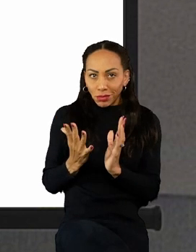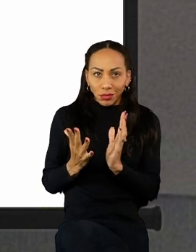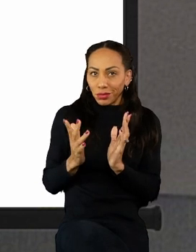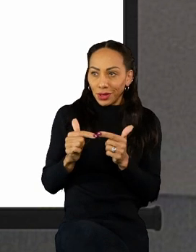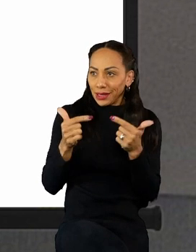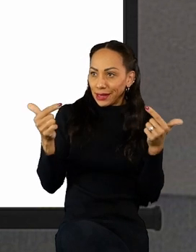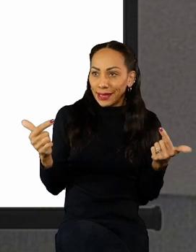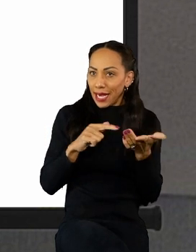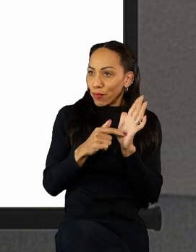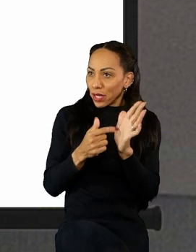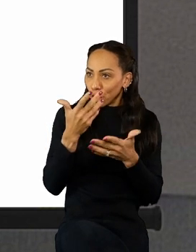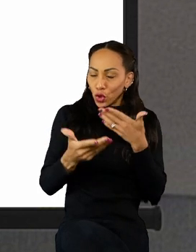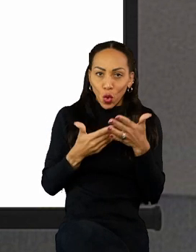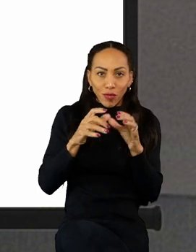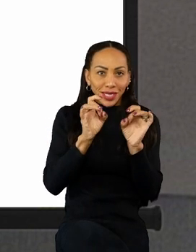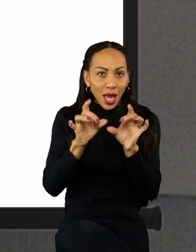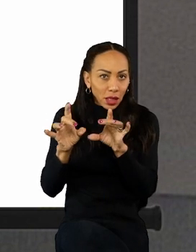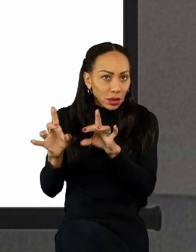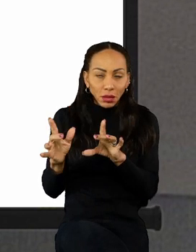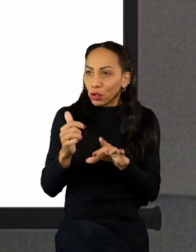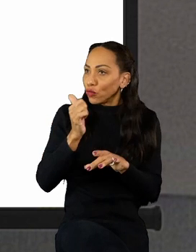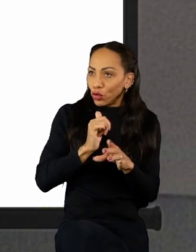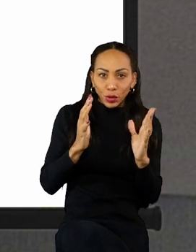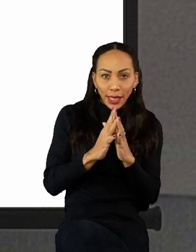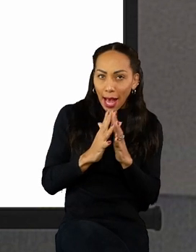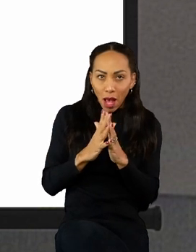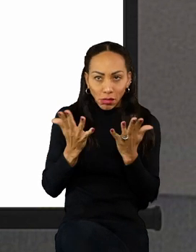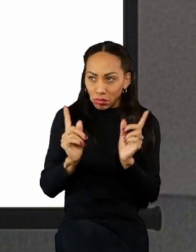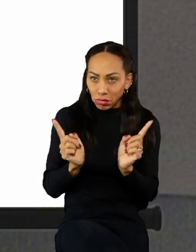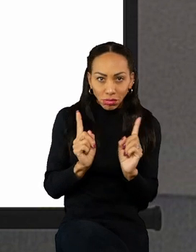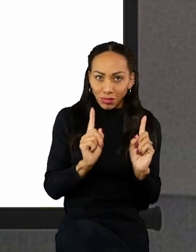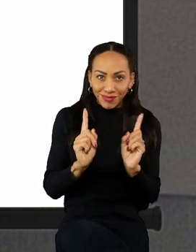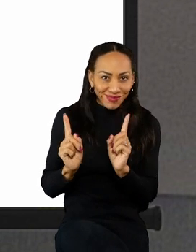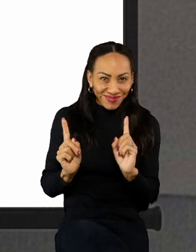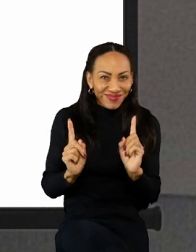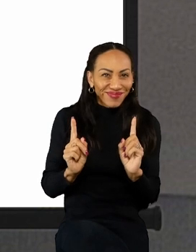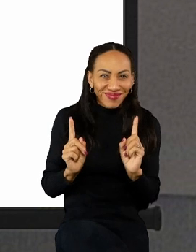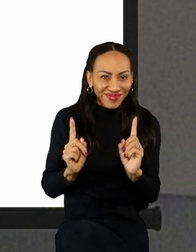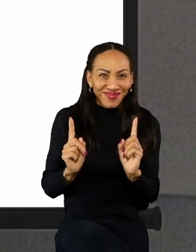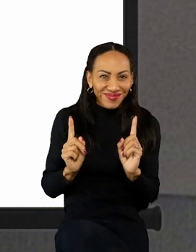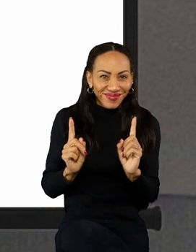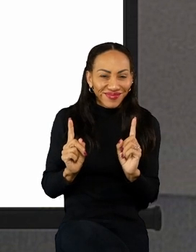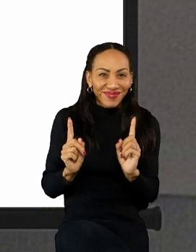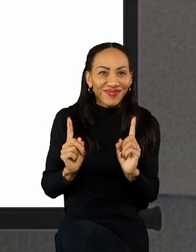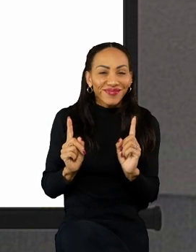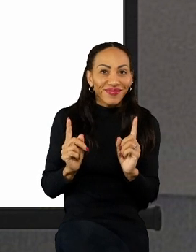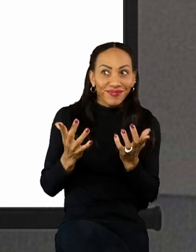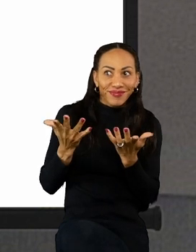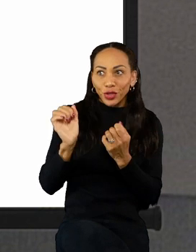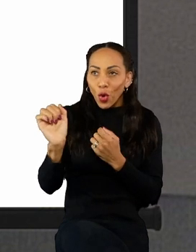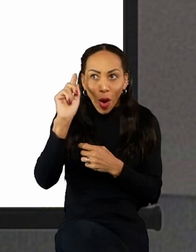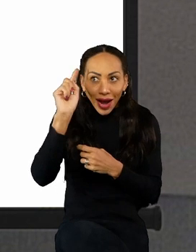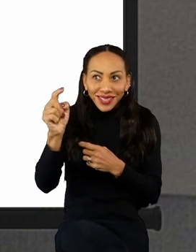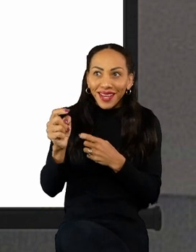how telepresence storytelling can be used, like how the telepresence technologies can be used